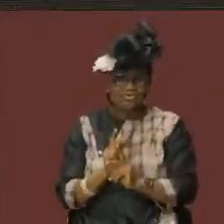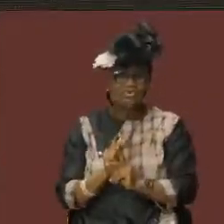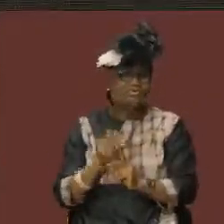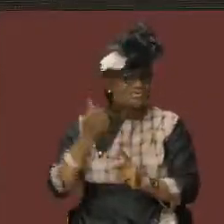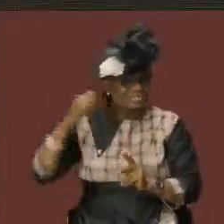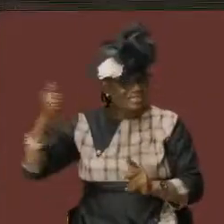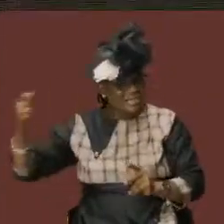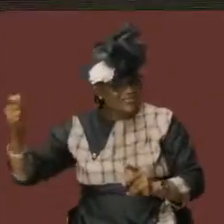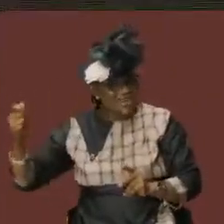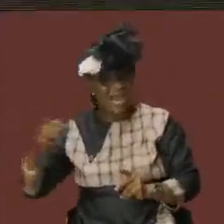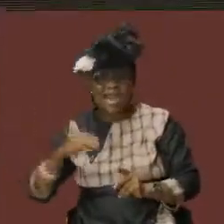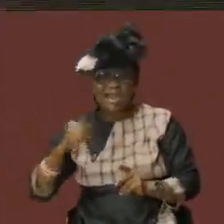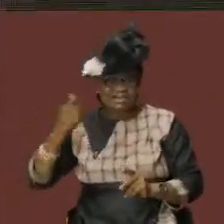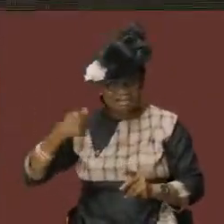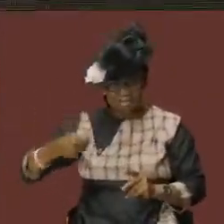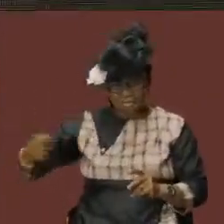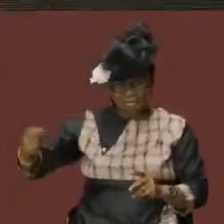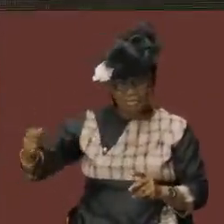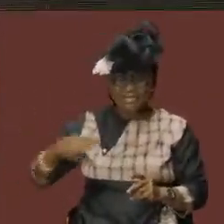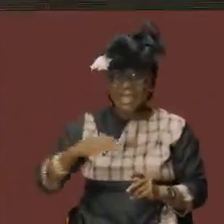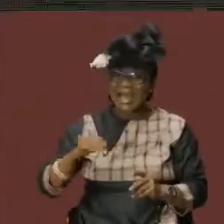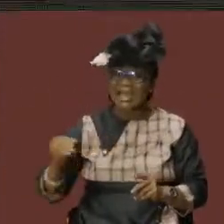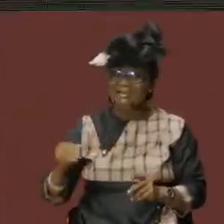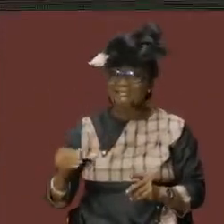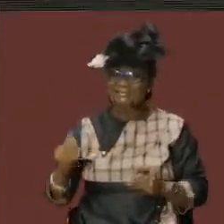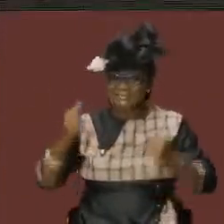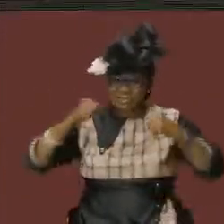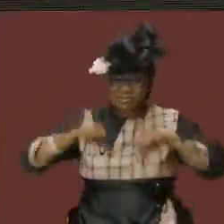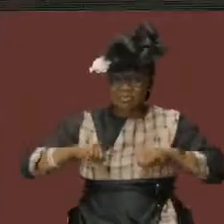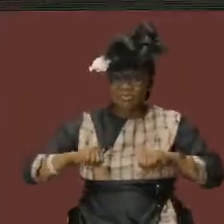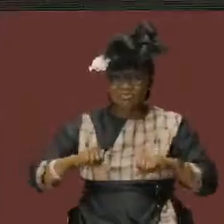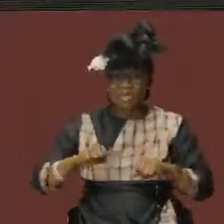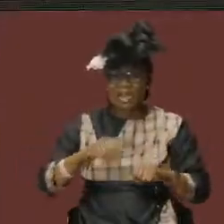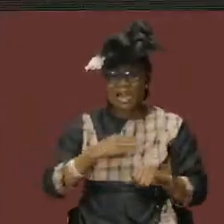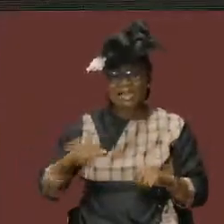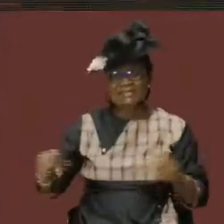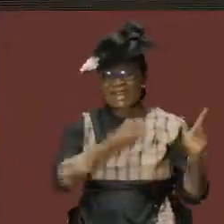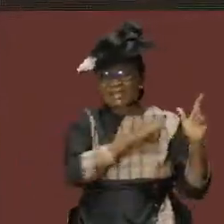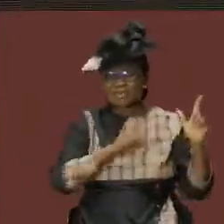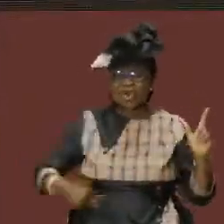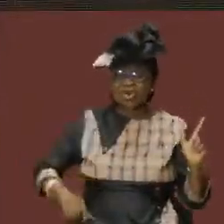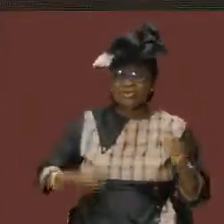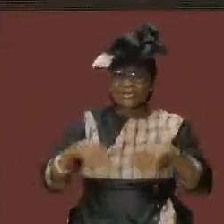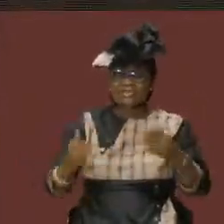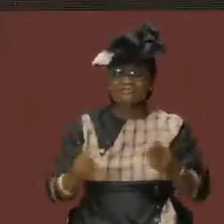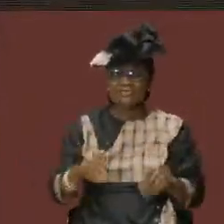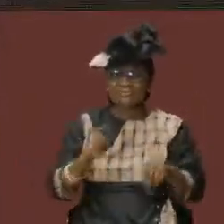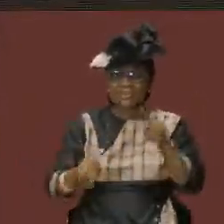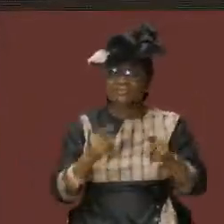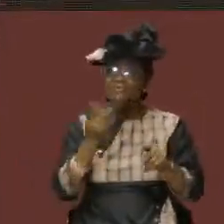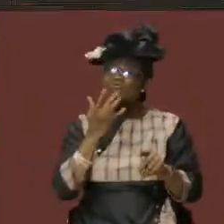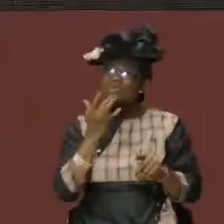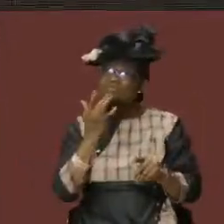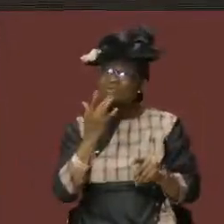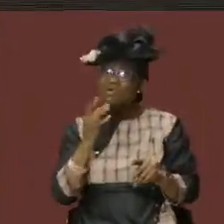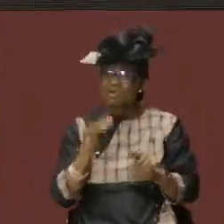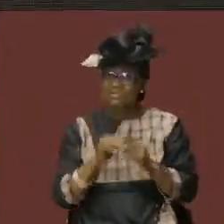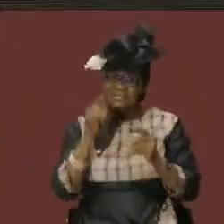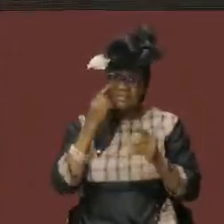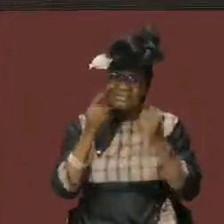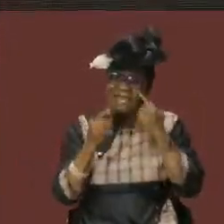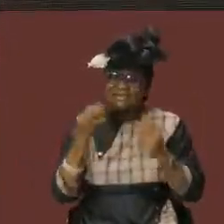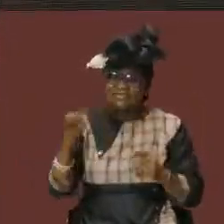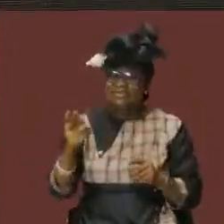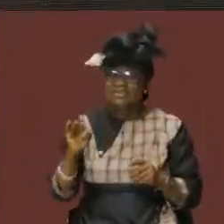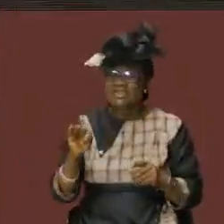silver and jewels of gold and raiment. And the Lord gave the people favor in the sight of the Egyptians, so that